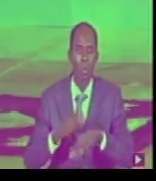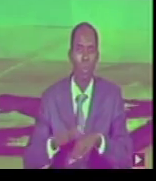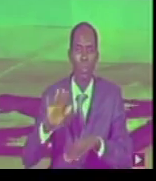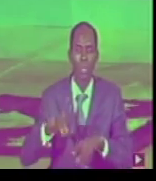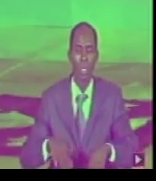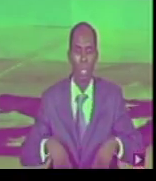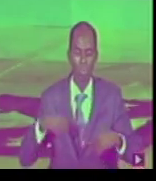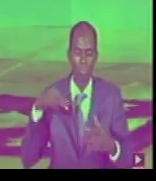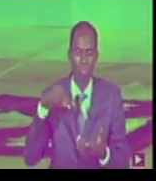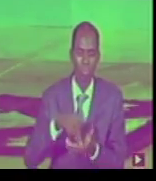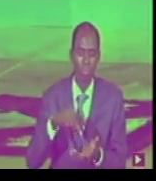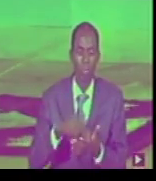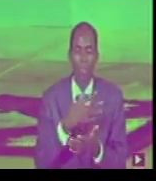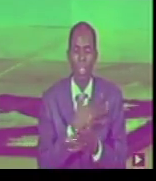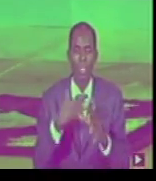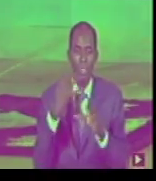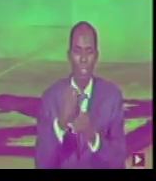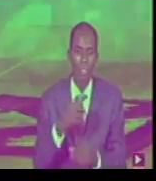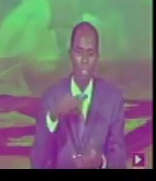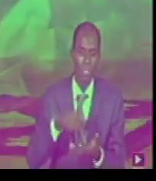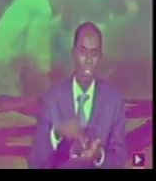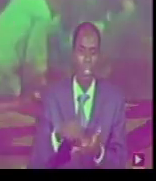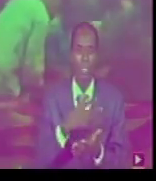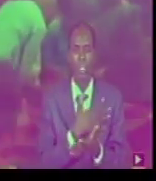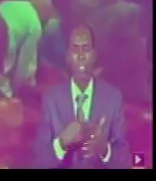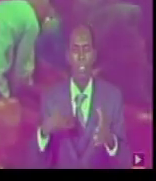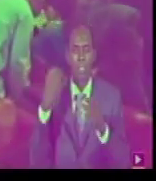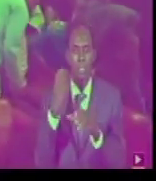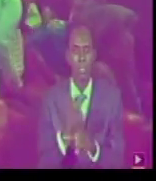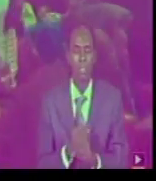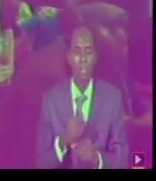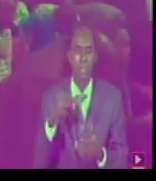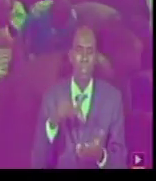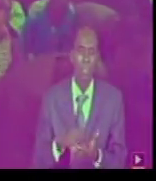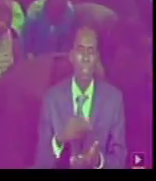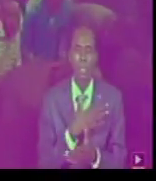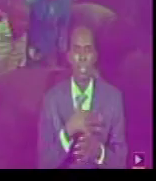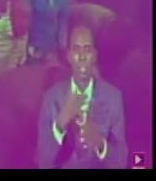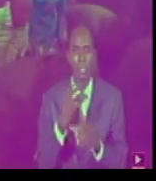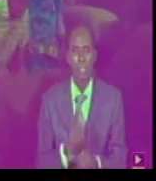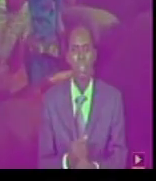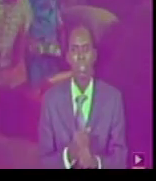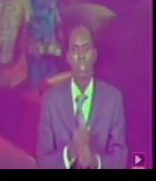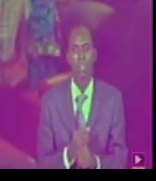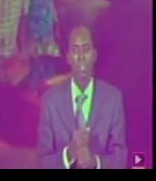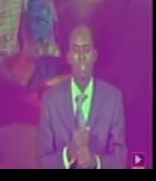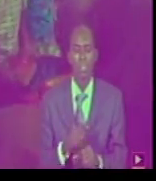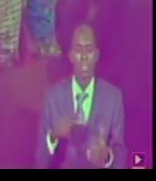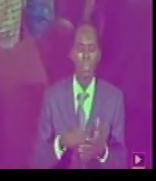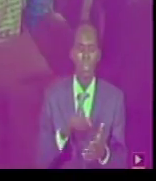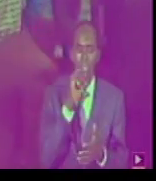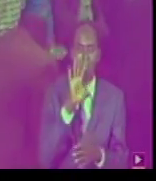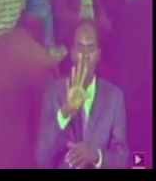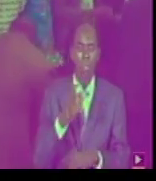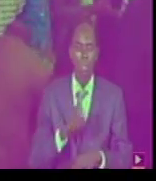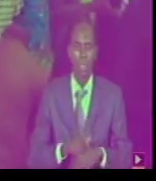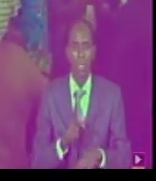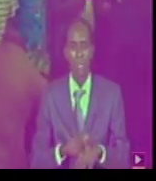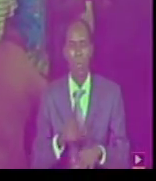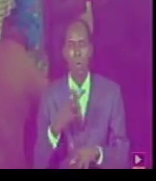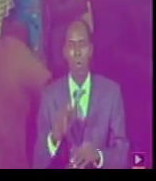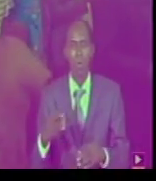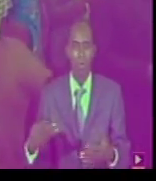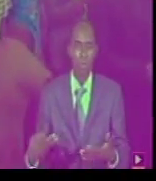and receive. Rise up and receive. Rise up and receive. This your time, this your time. That time of refreshing.